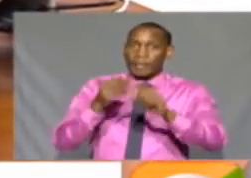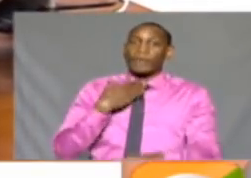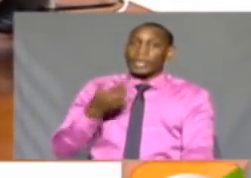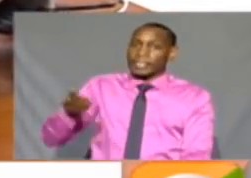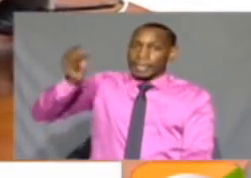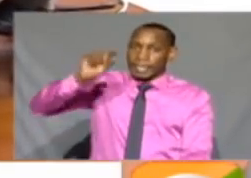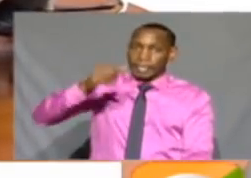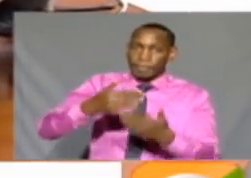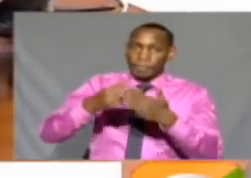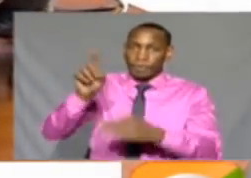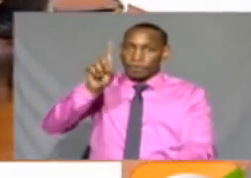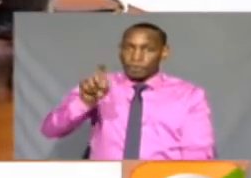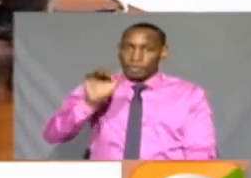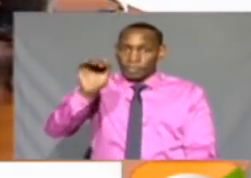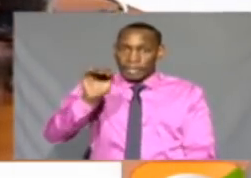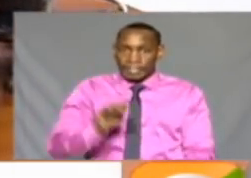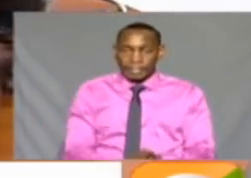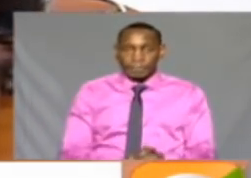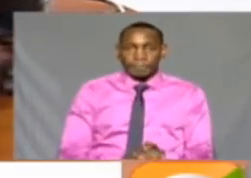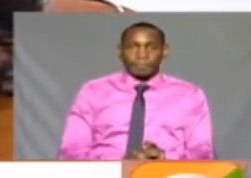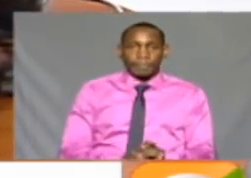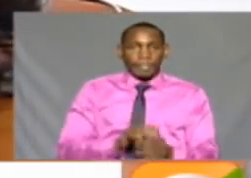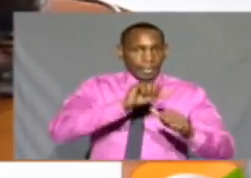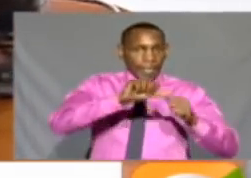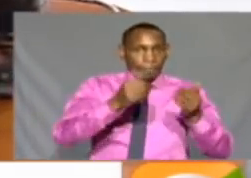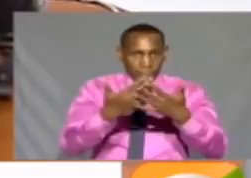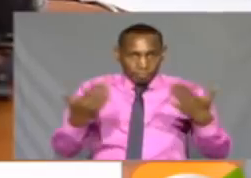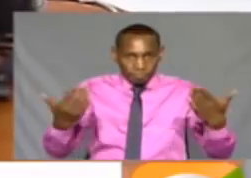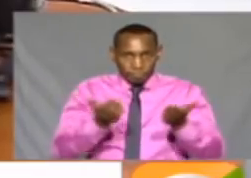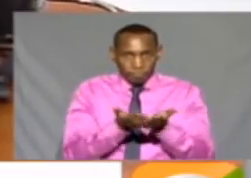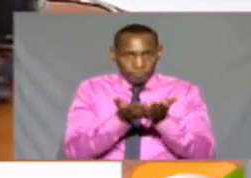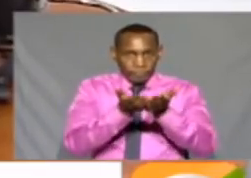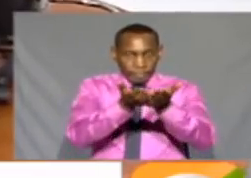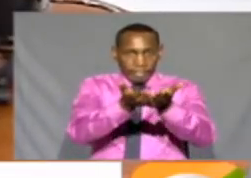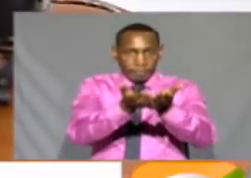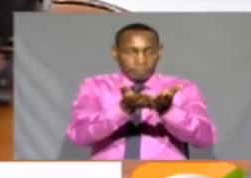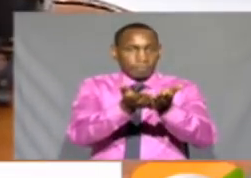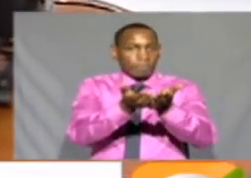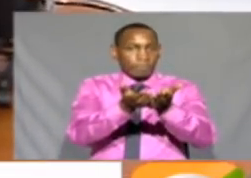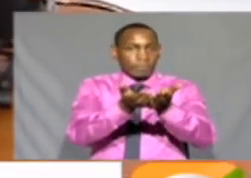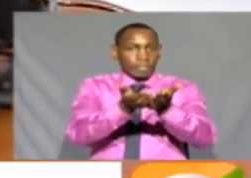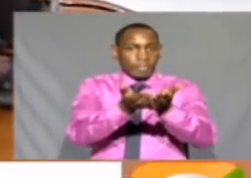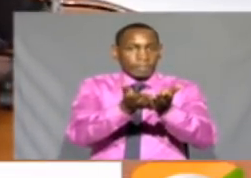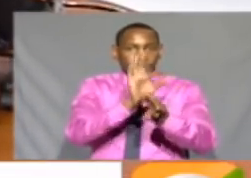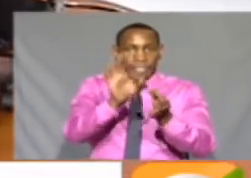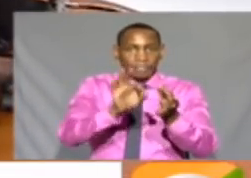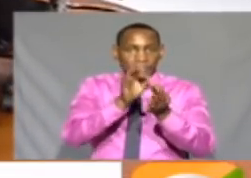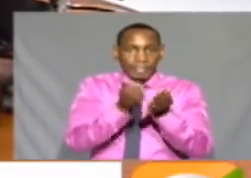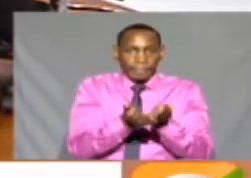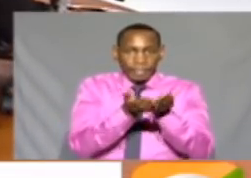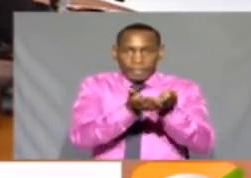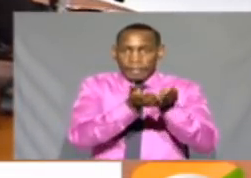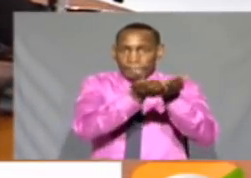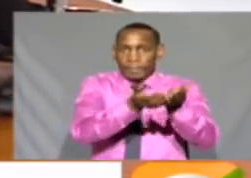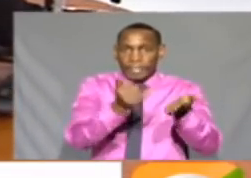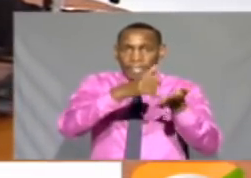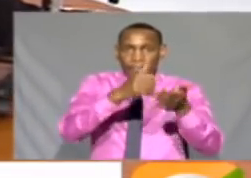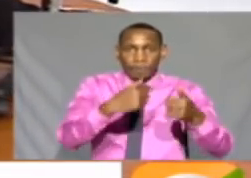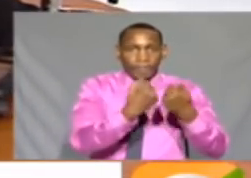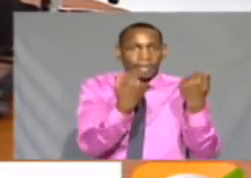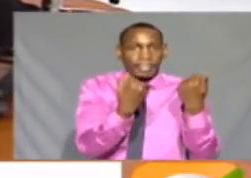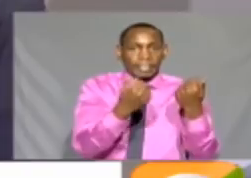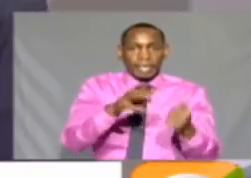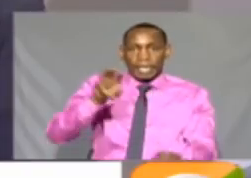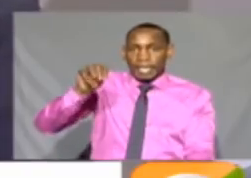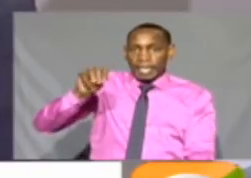you ask the question. She talks about the equipment itself and the ferry itself. This particular one, the one that was involved in this tragedy, is the